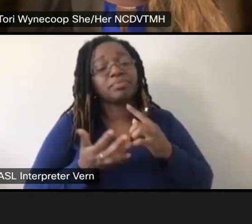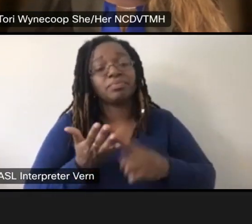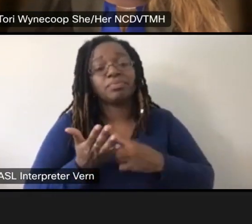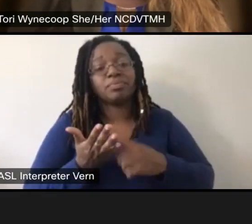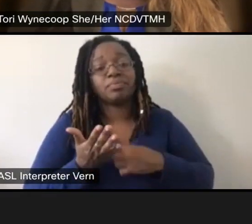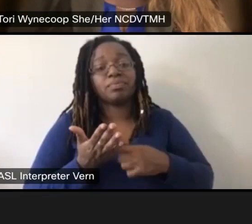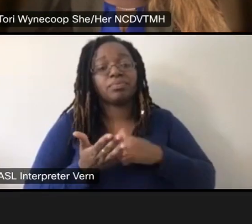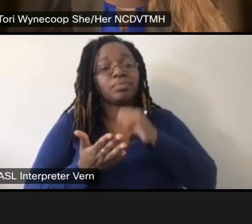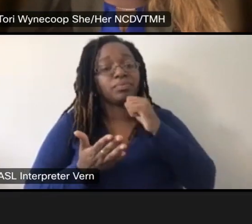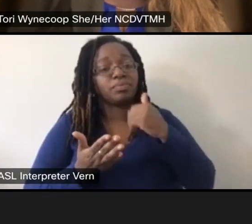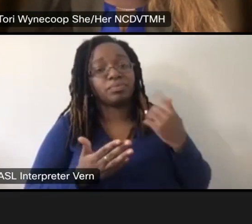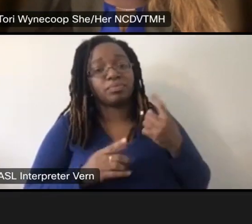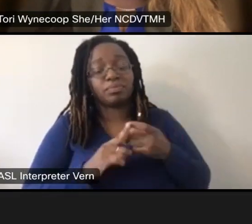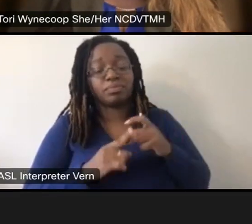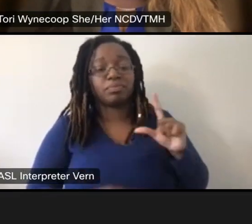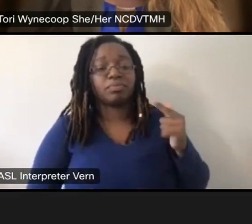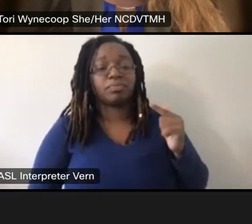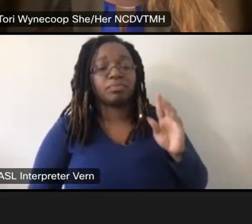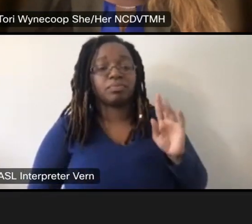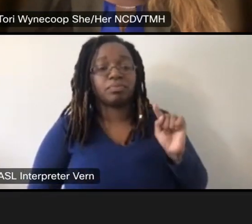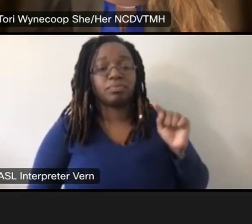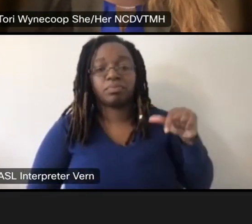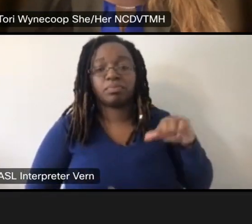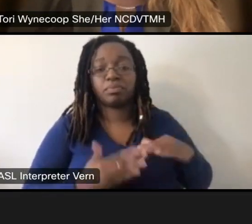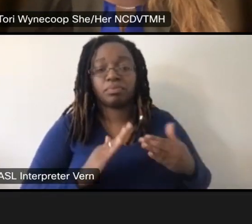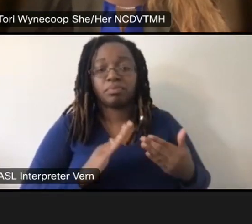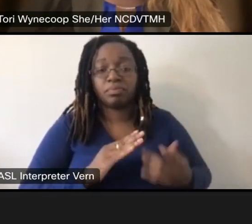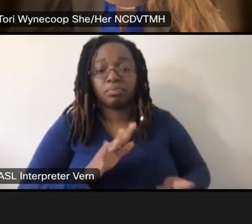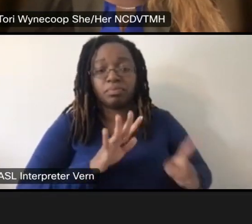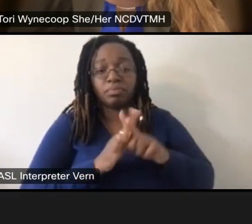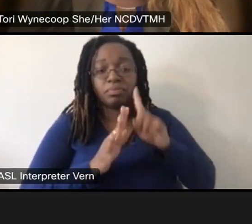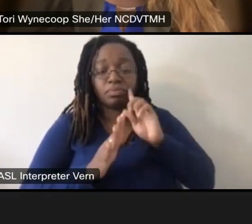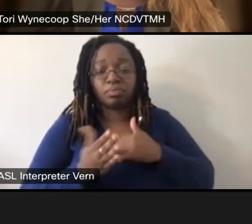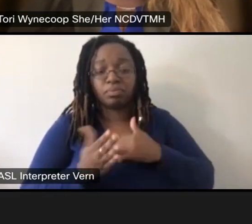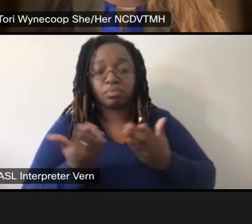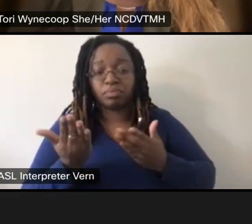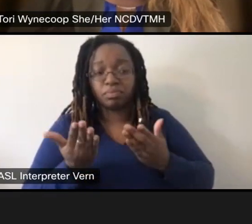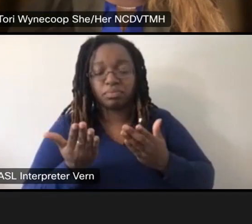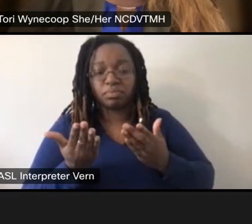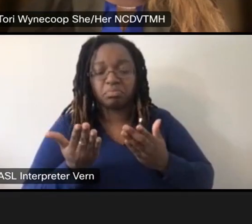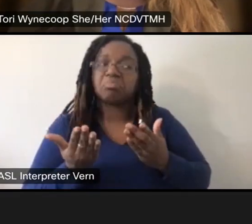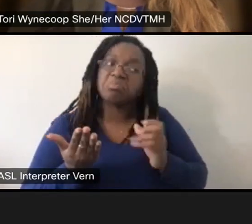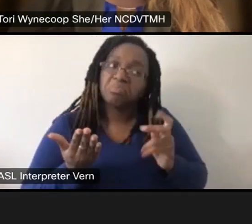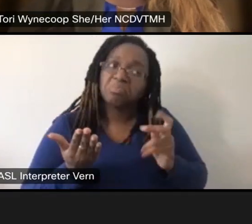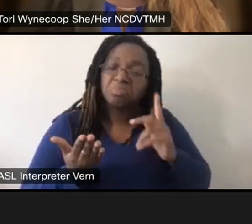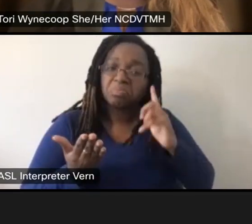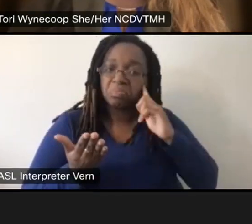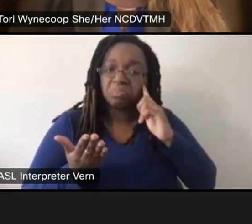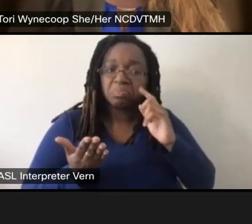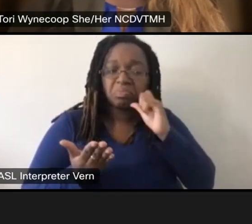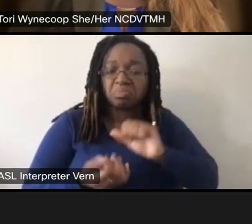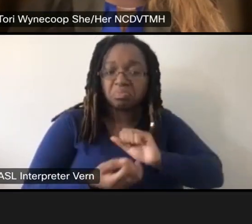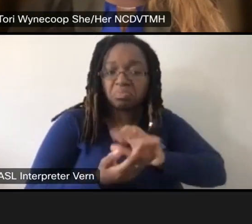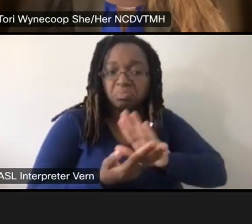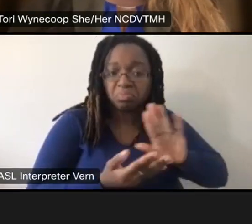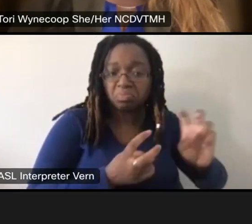LGBTQ community who are coming for our services, so we just don't really address that. Well, it's not because they're not there, but it's really because